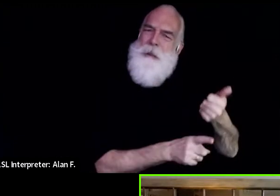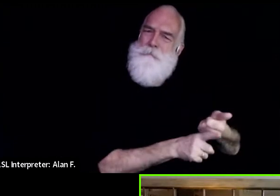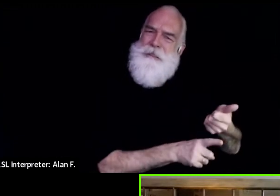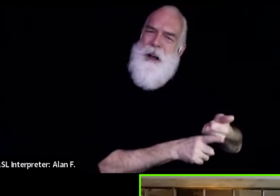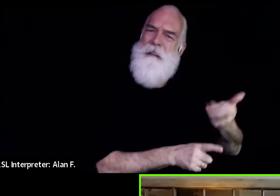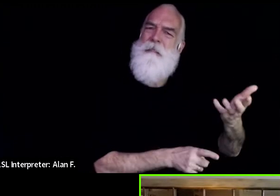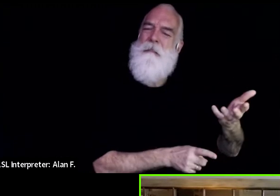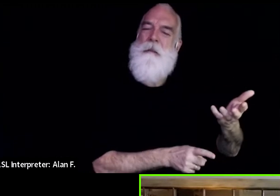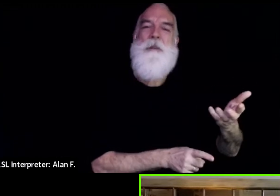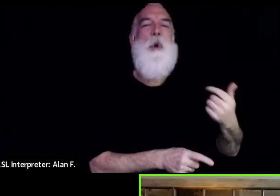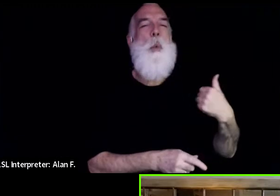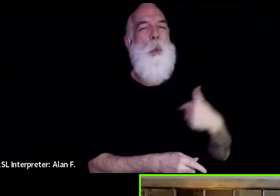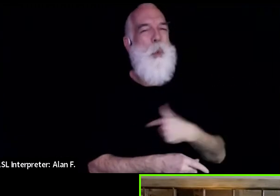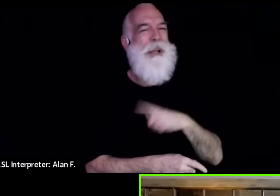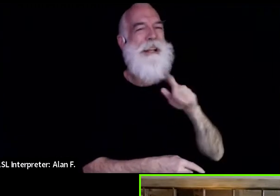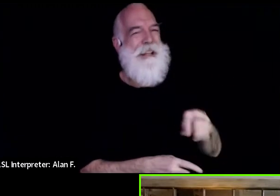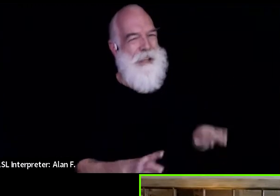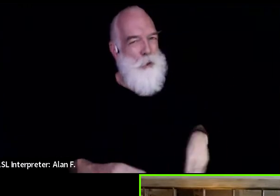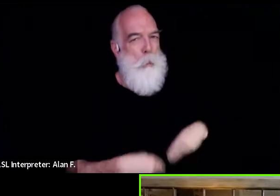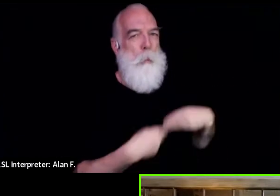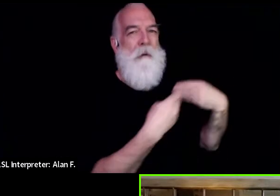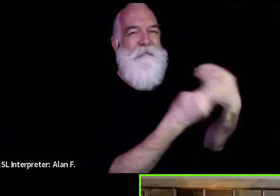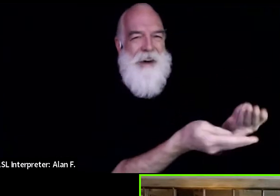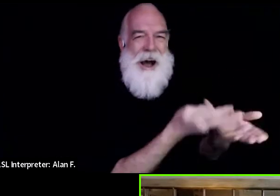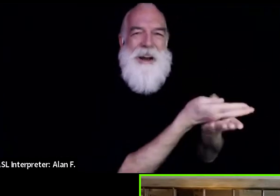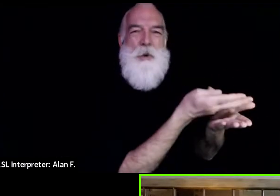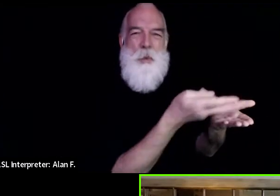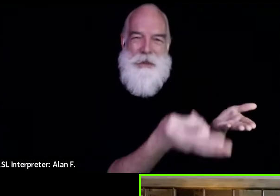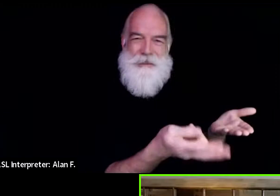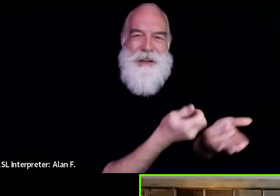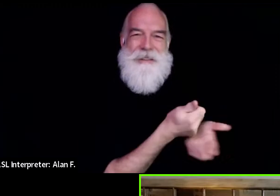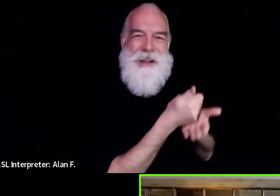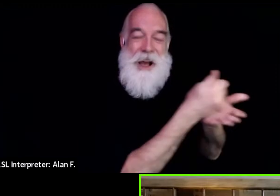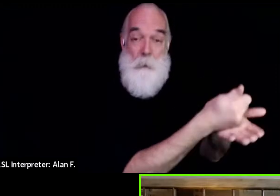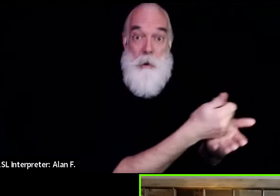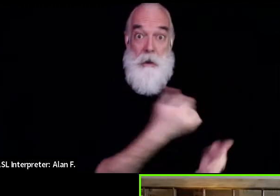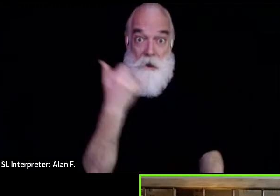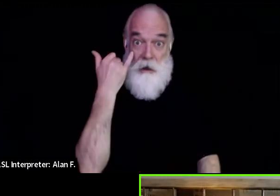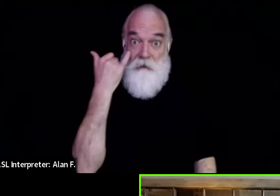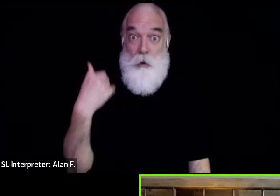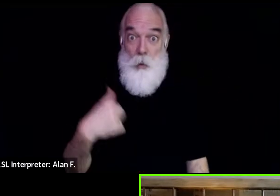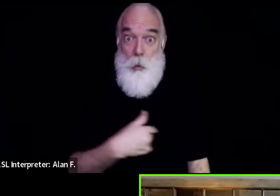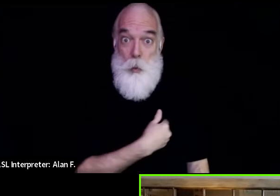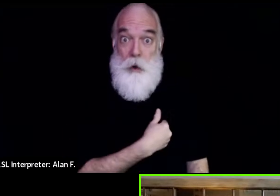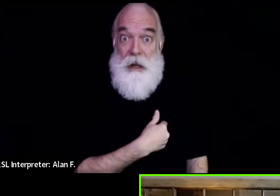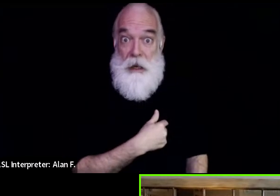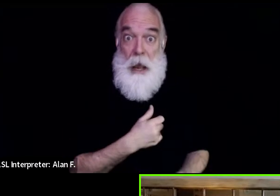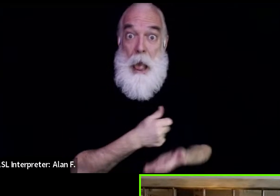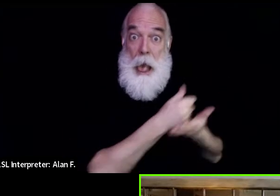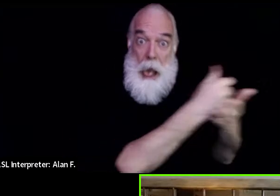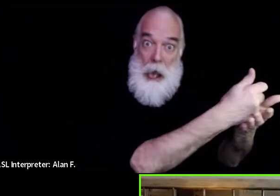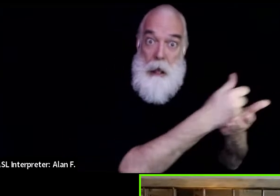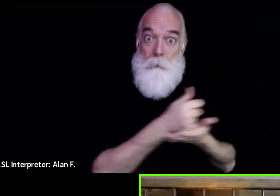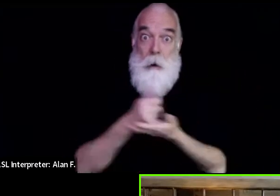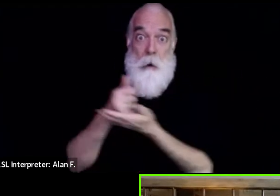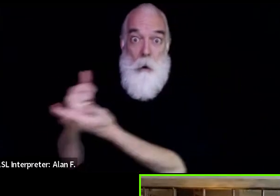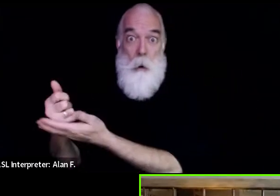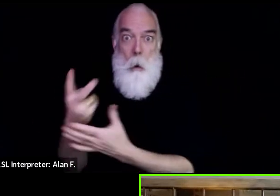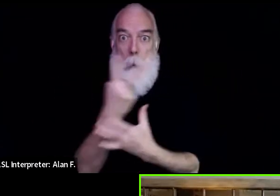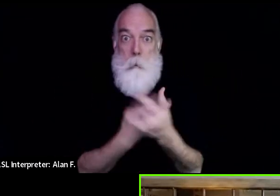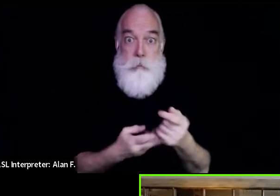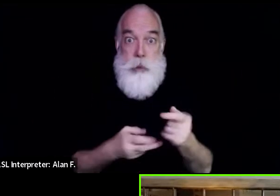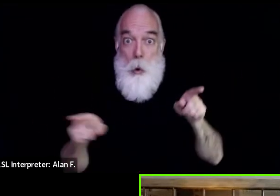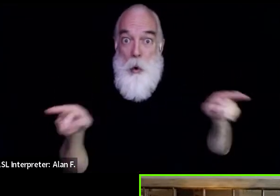I firmly believe that when we put our efforts in both areas, that you're going to